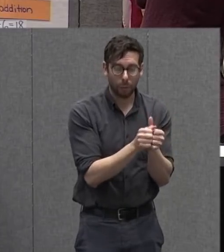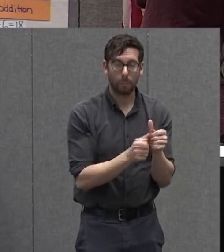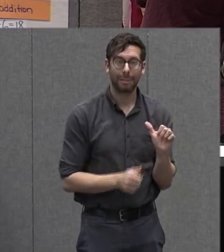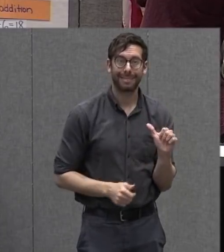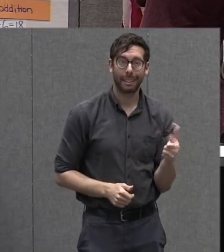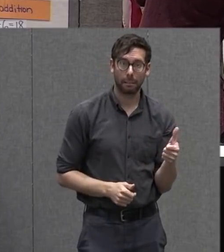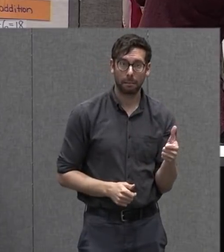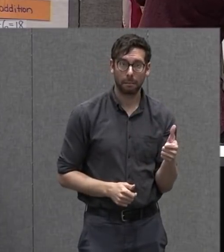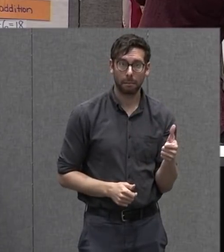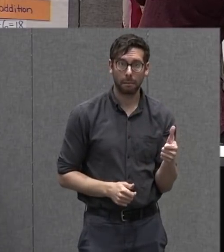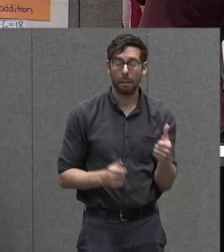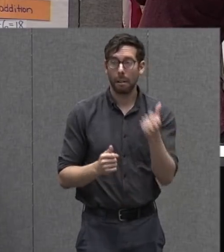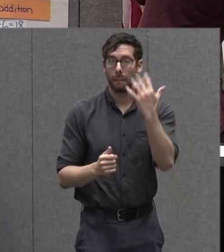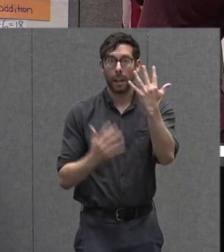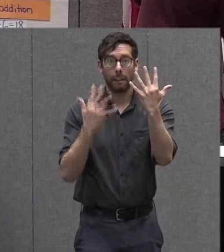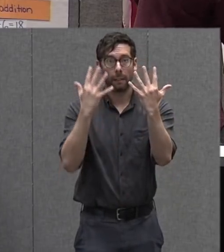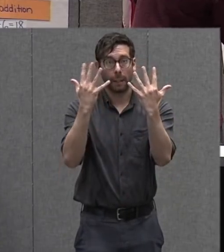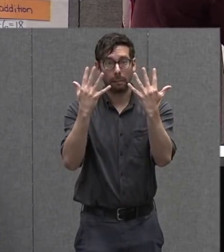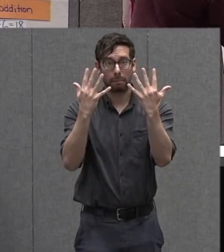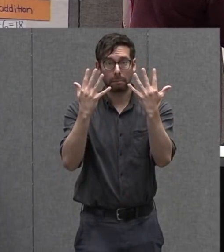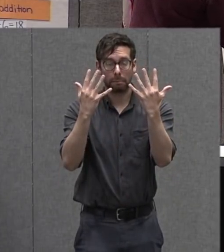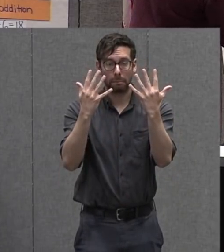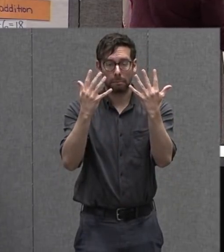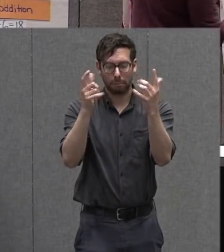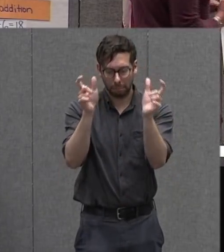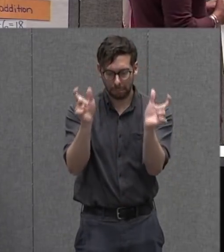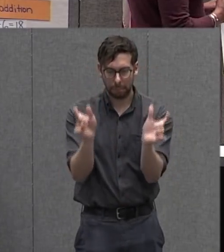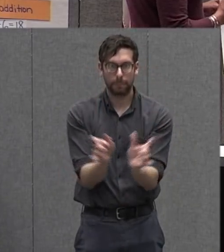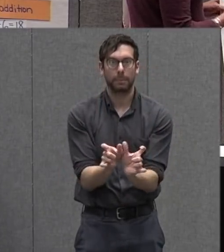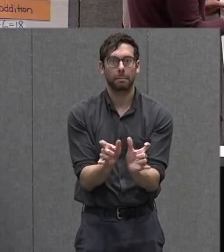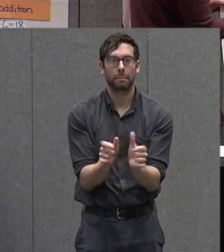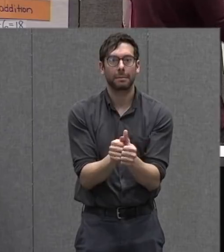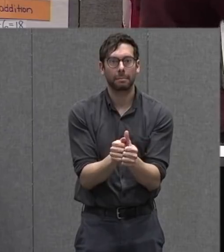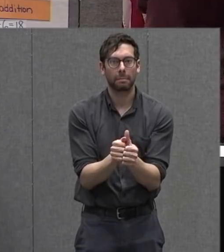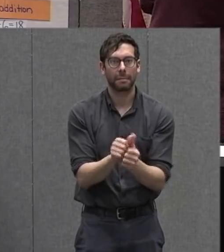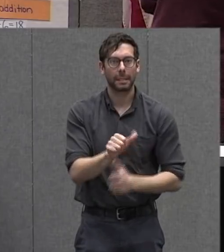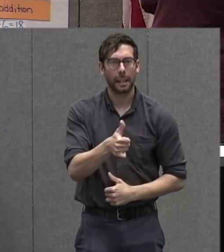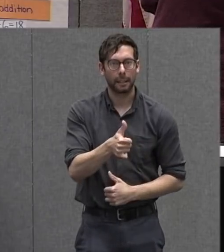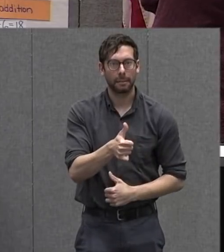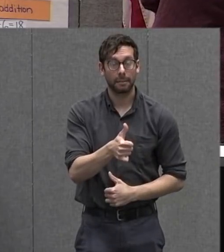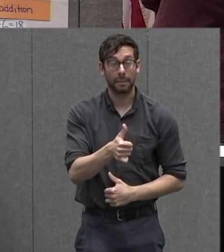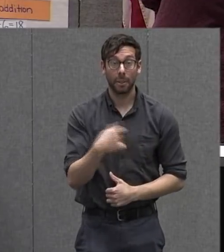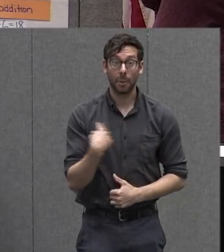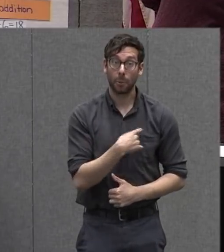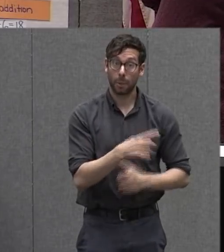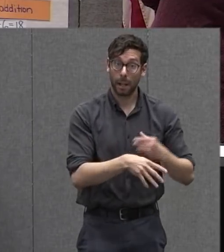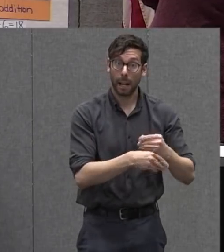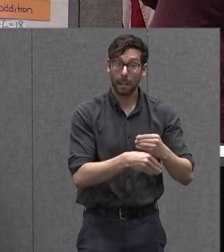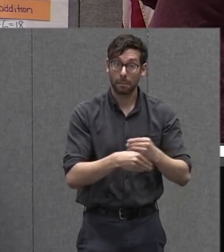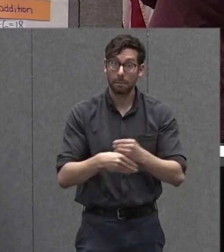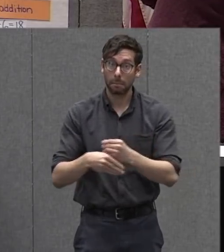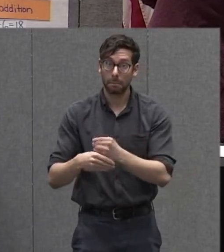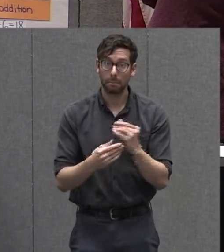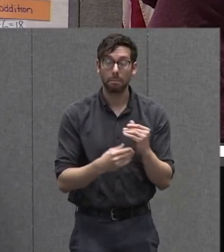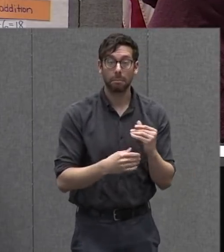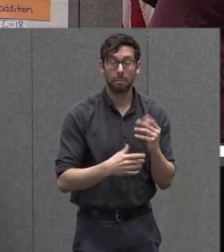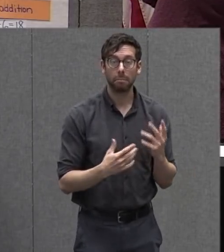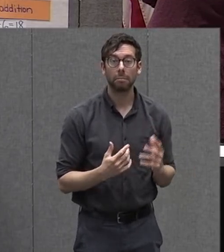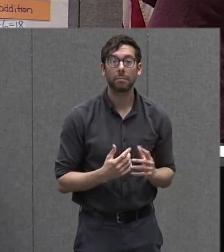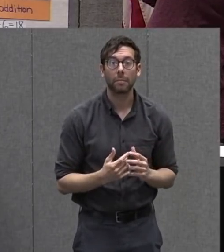These 2 5s give us a 10, and we're adding them together, right, because it's repeated addition. These 2 5s give